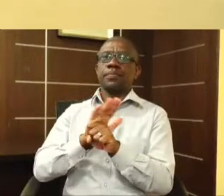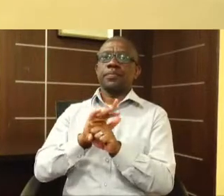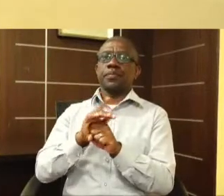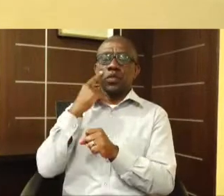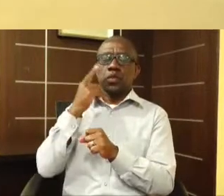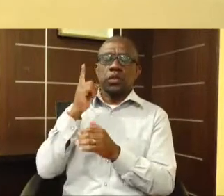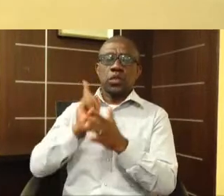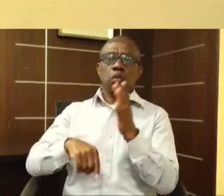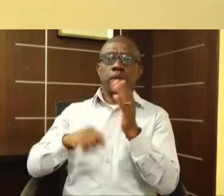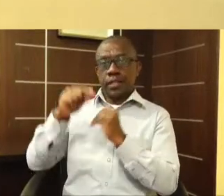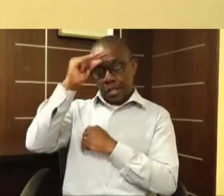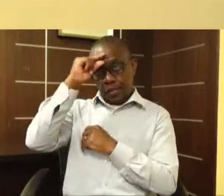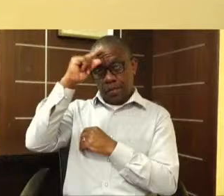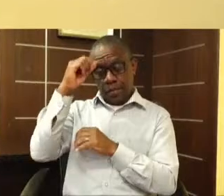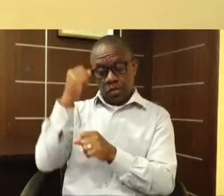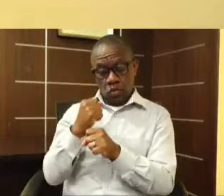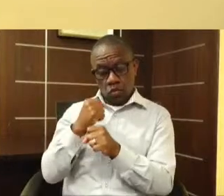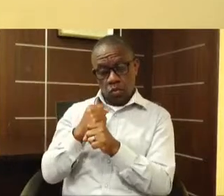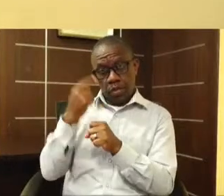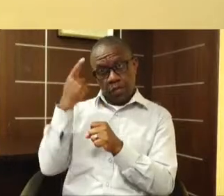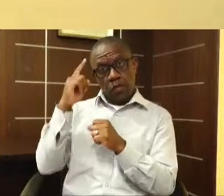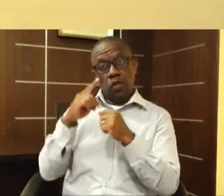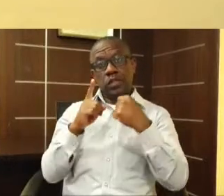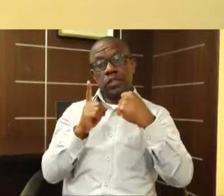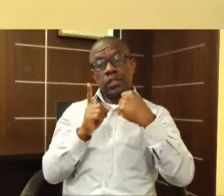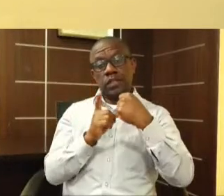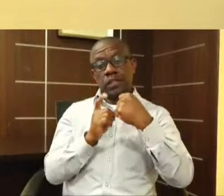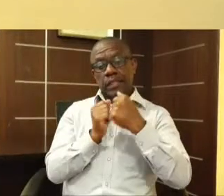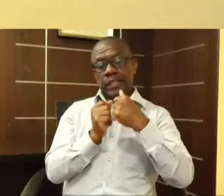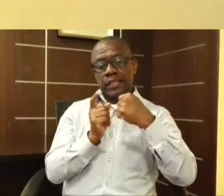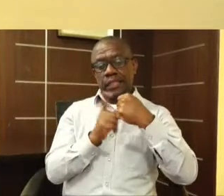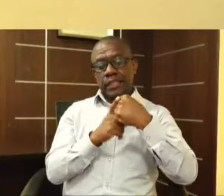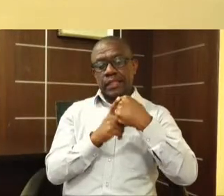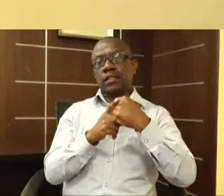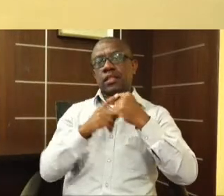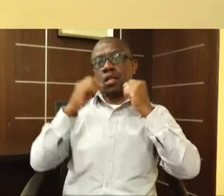far as the 16 commitments are concerned.